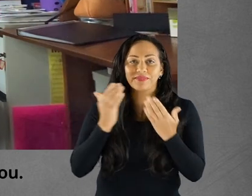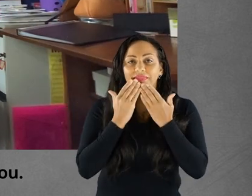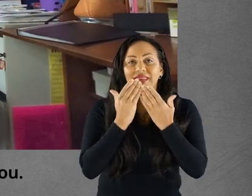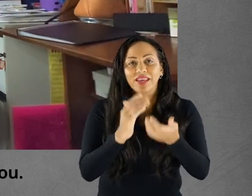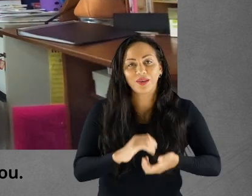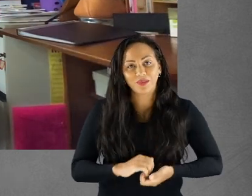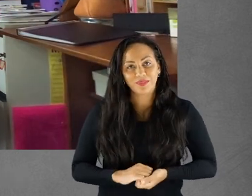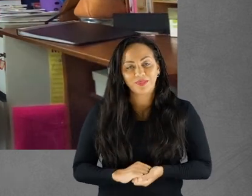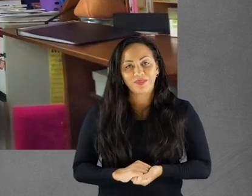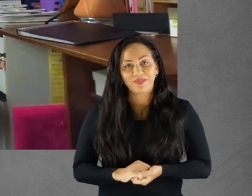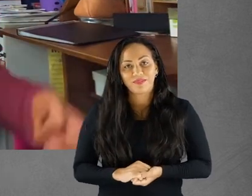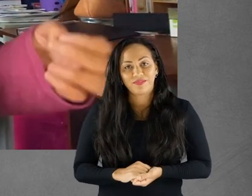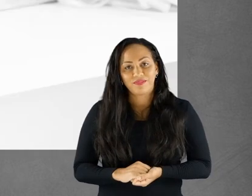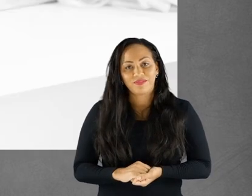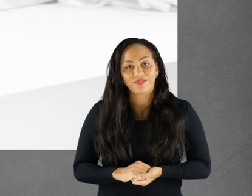Thank you.